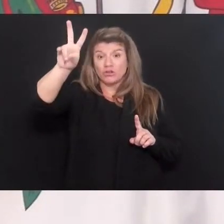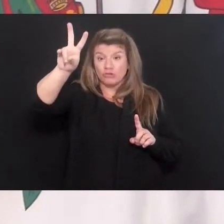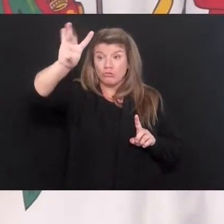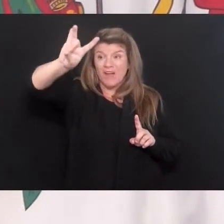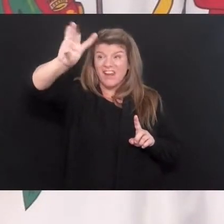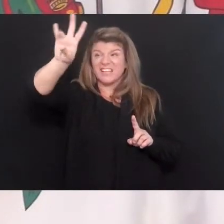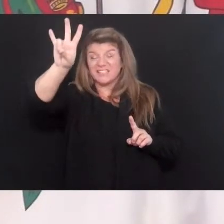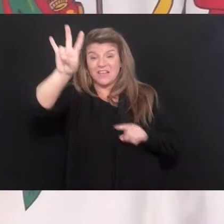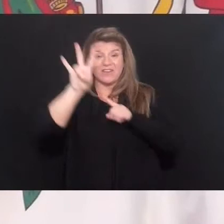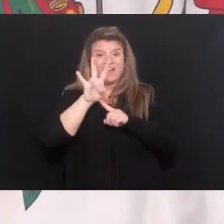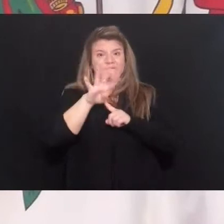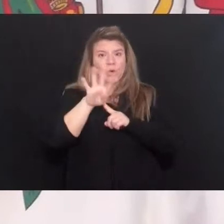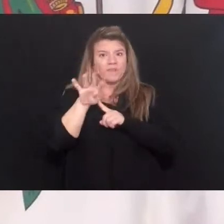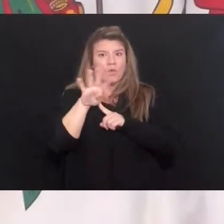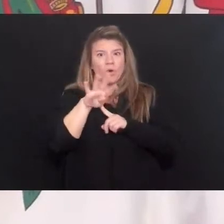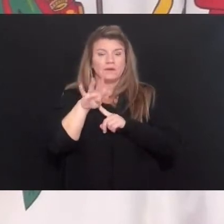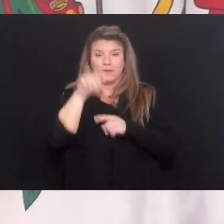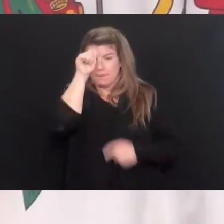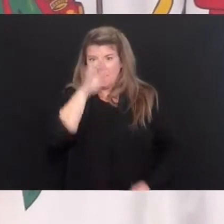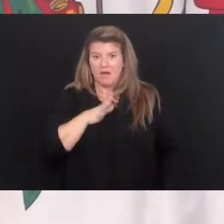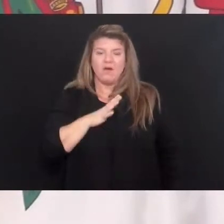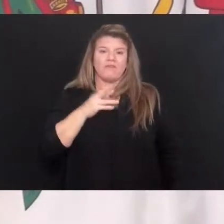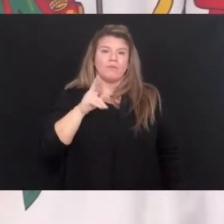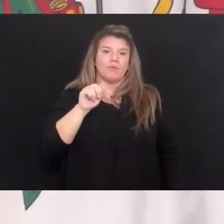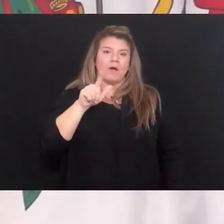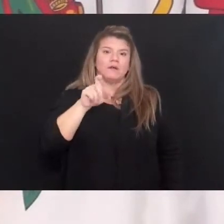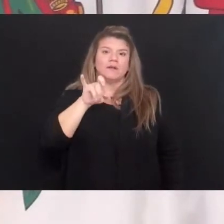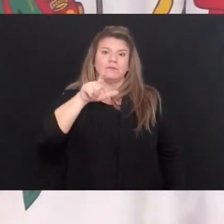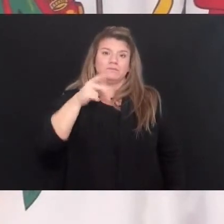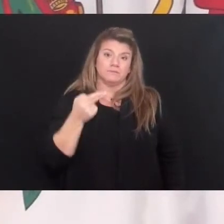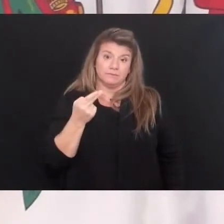3,287th death, a 44-year-old male from Raleigh County.